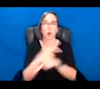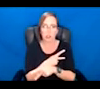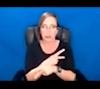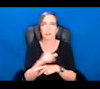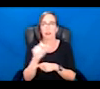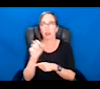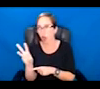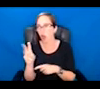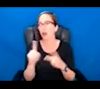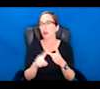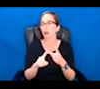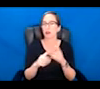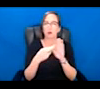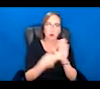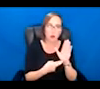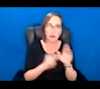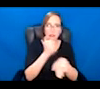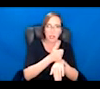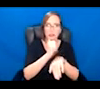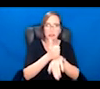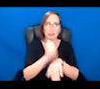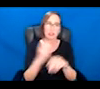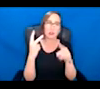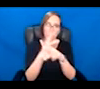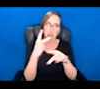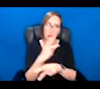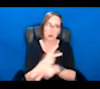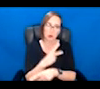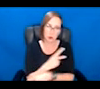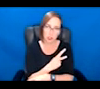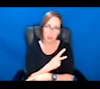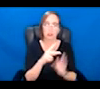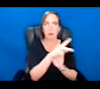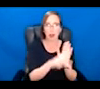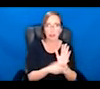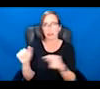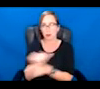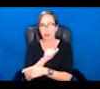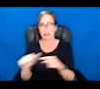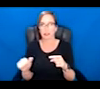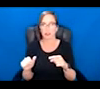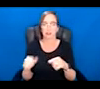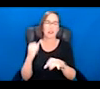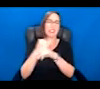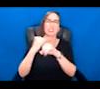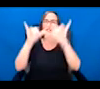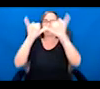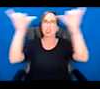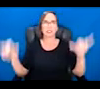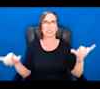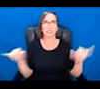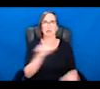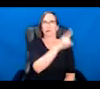laws and regulations and policies and practices that institutionalize this oppression and this